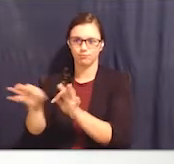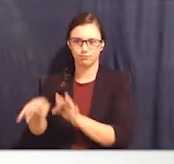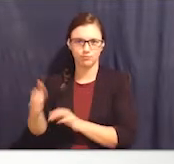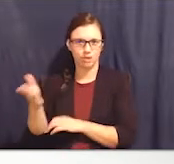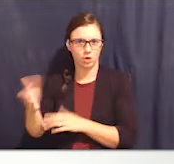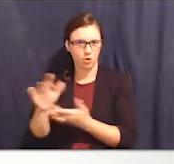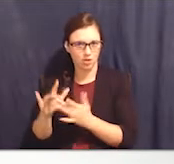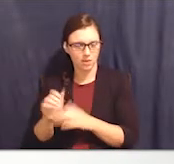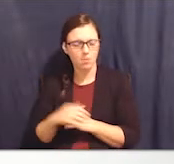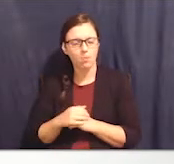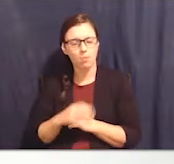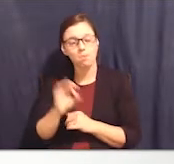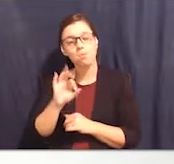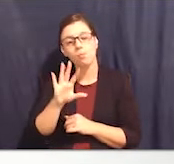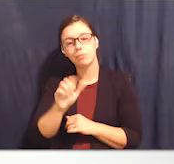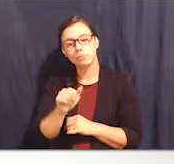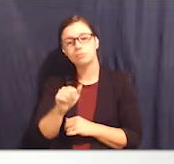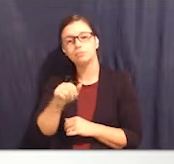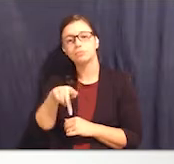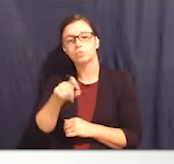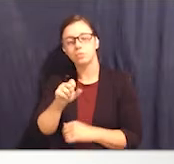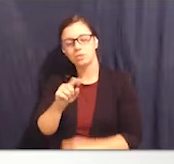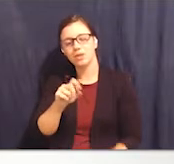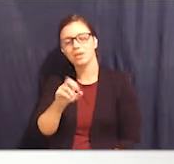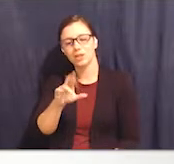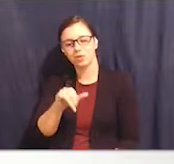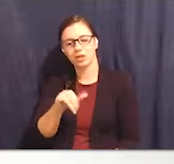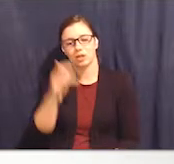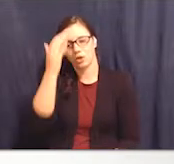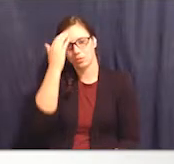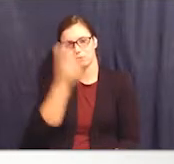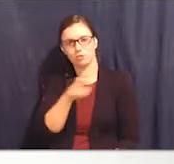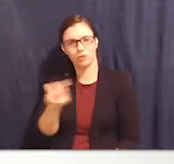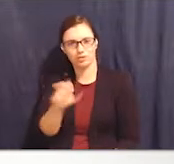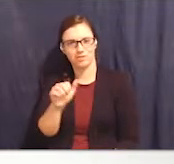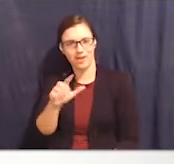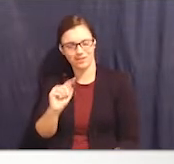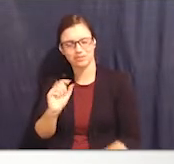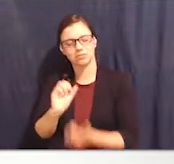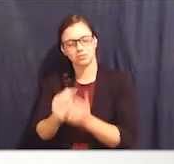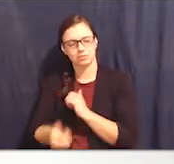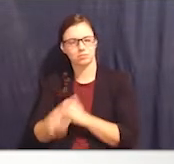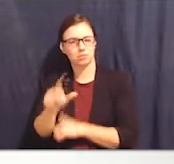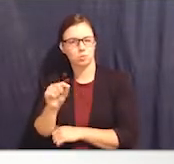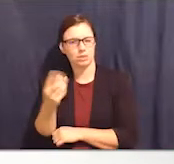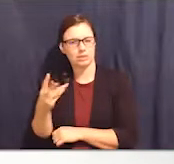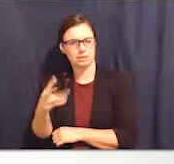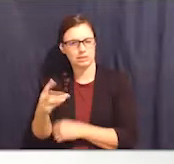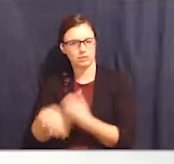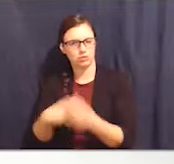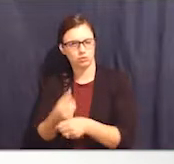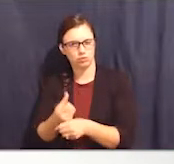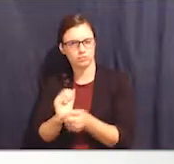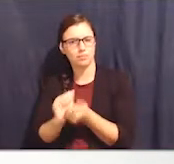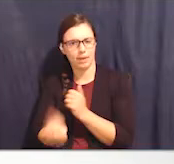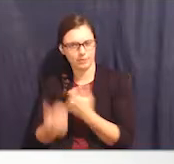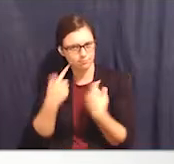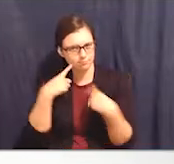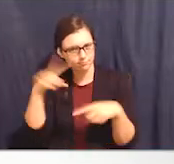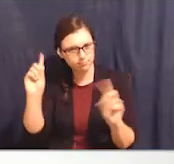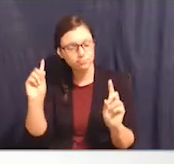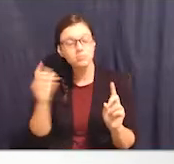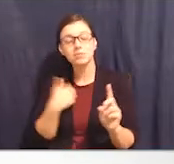best written legislation I've ever read. I had nothing to do with the legislation. I was hired shortly after to work with Dr.